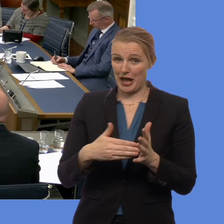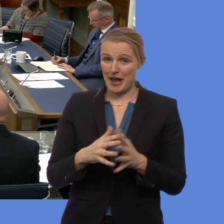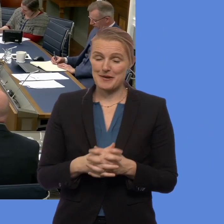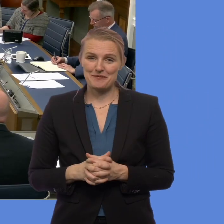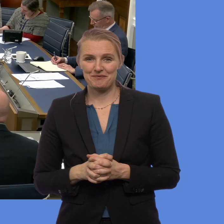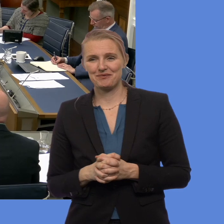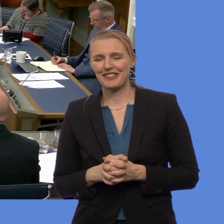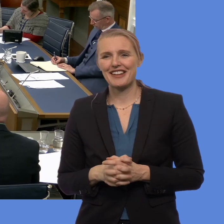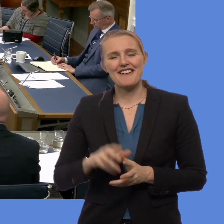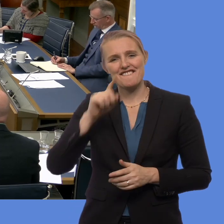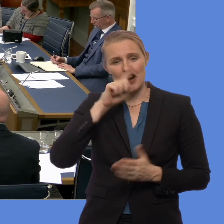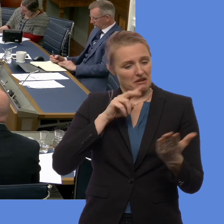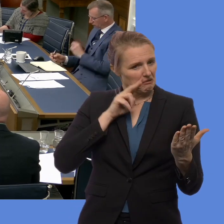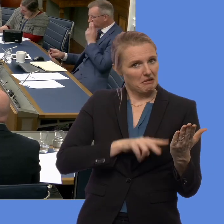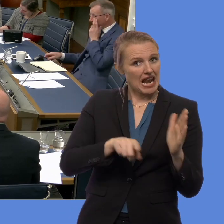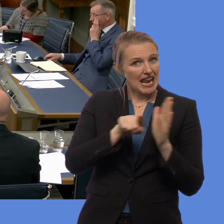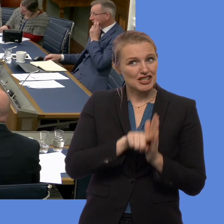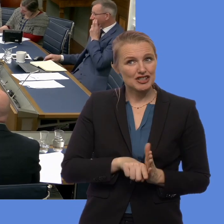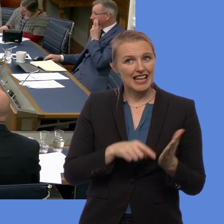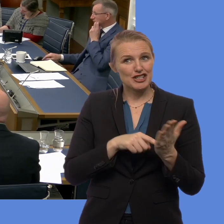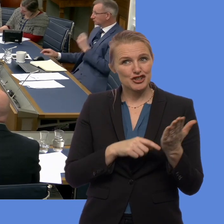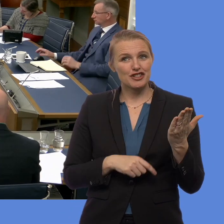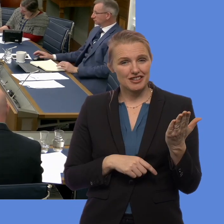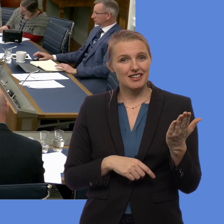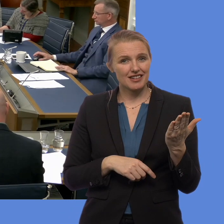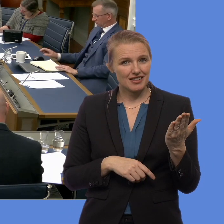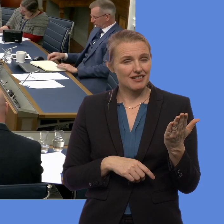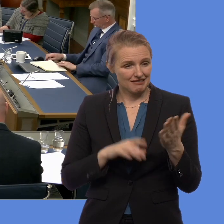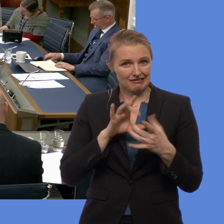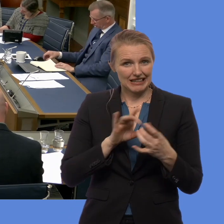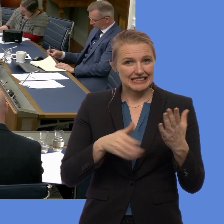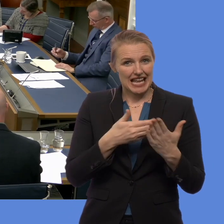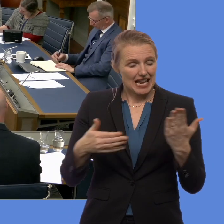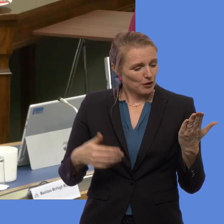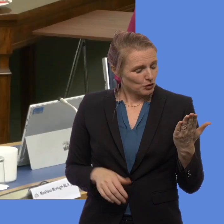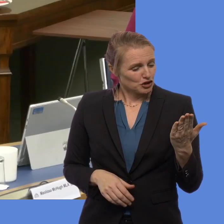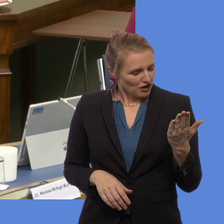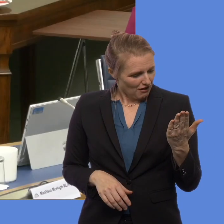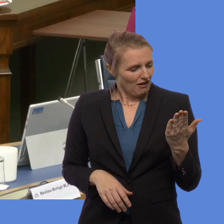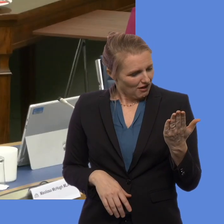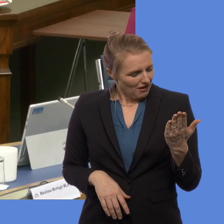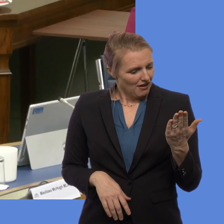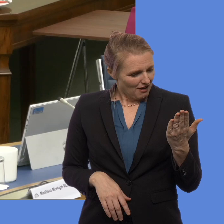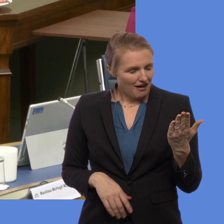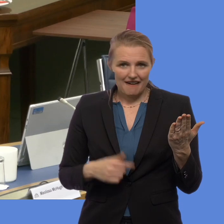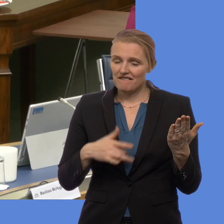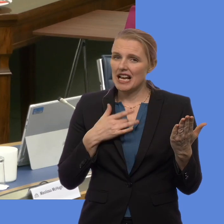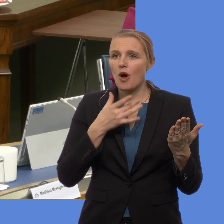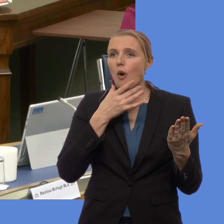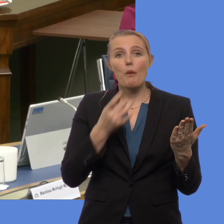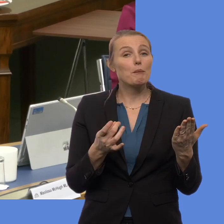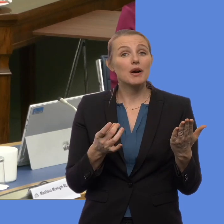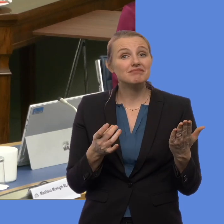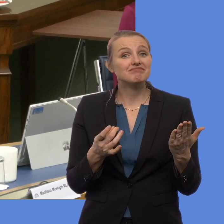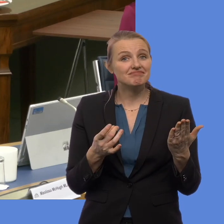funny just looking at the legislation and the likes of it, and even the paper and that on sign language, it sort of brings home to me